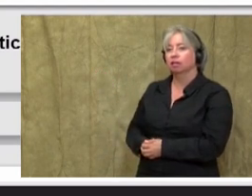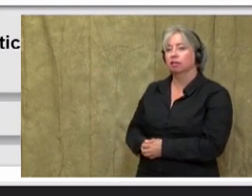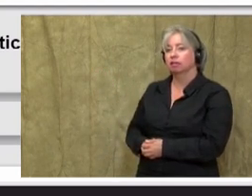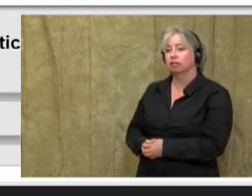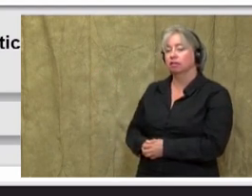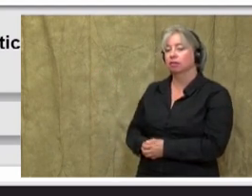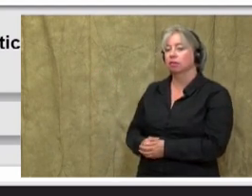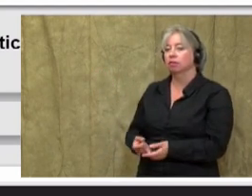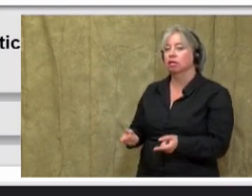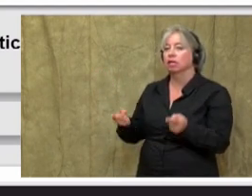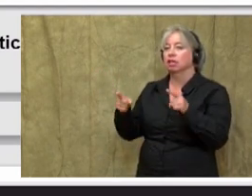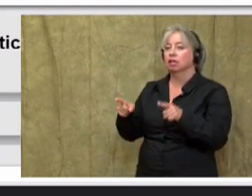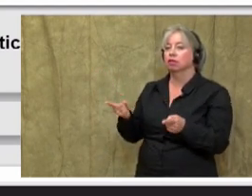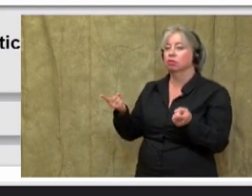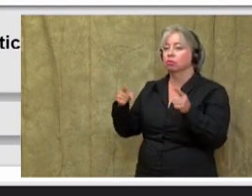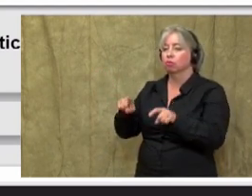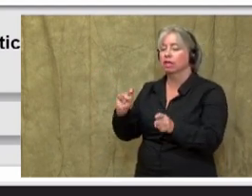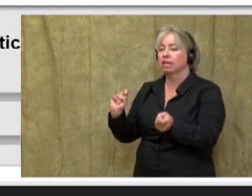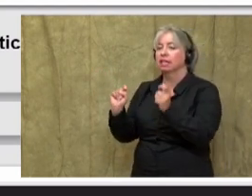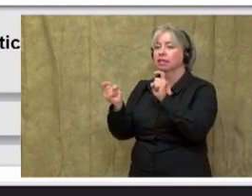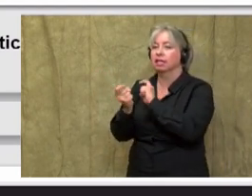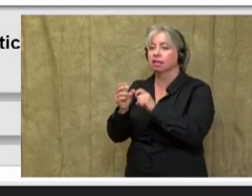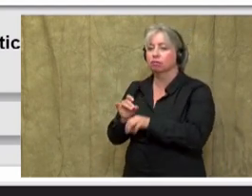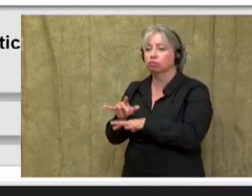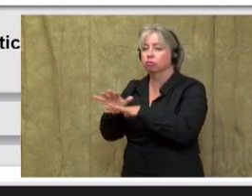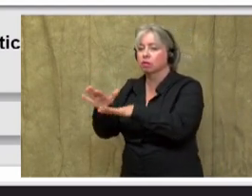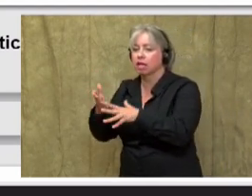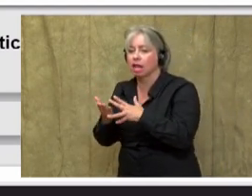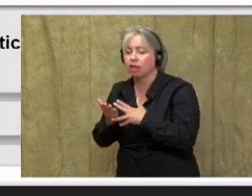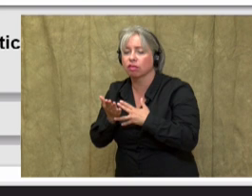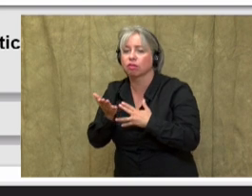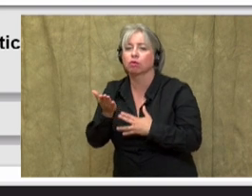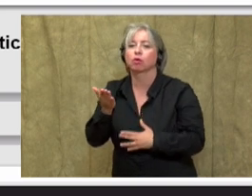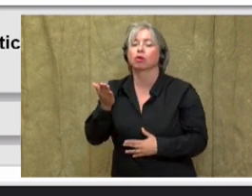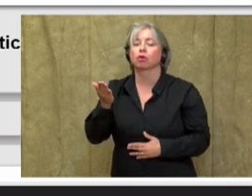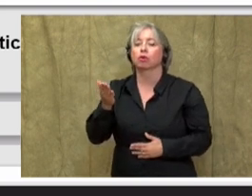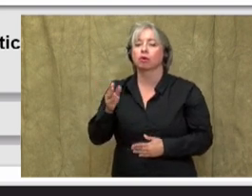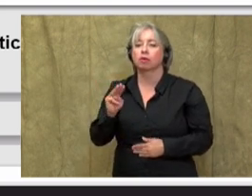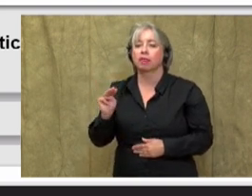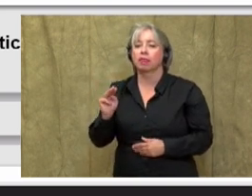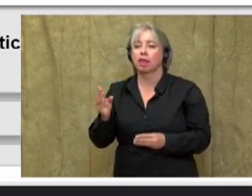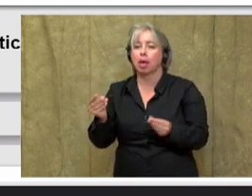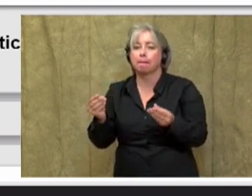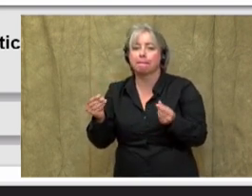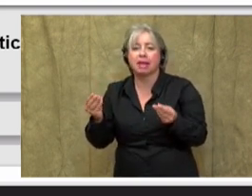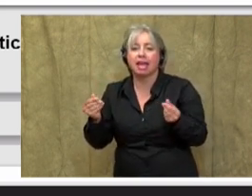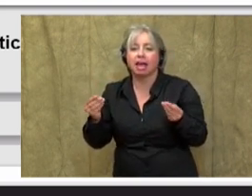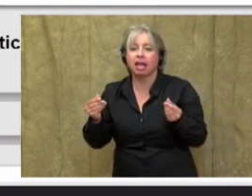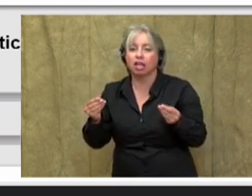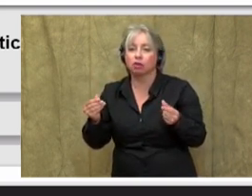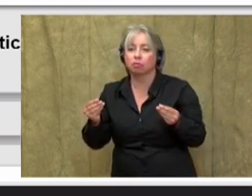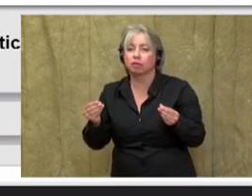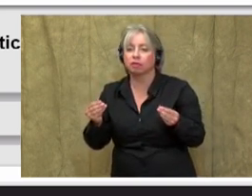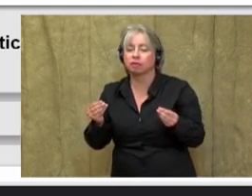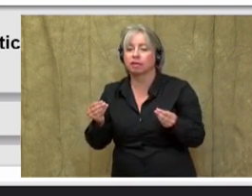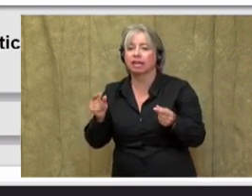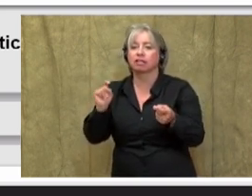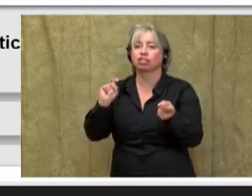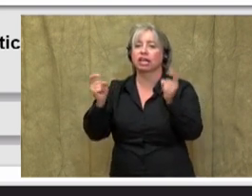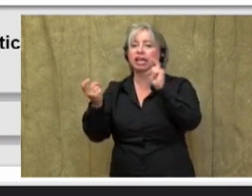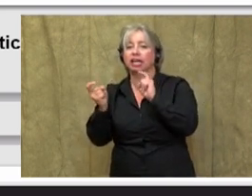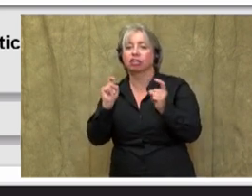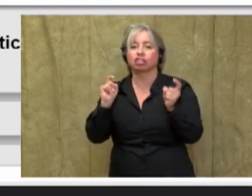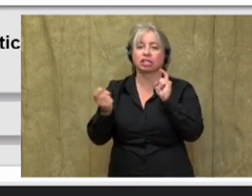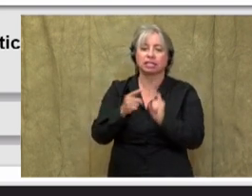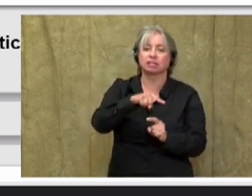So as the disturbance transfers through the matter, the particle of matter is displaced,